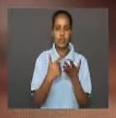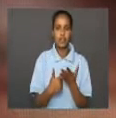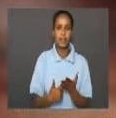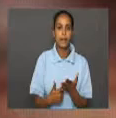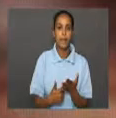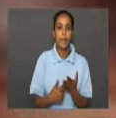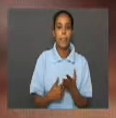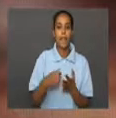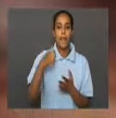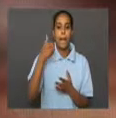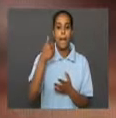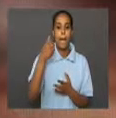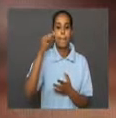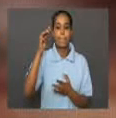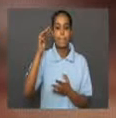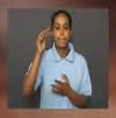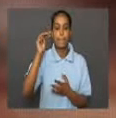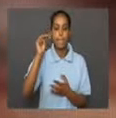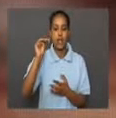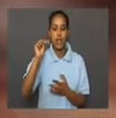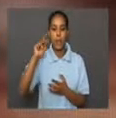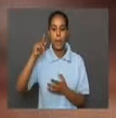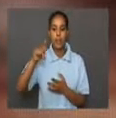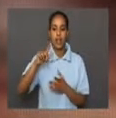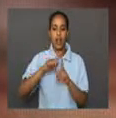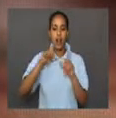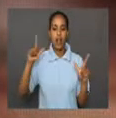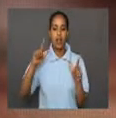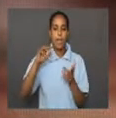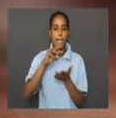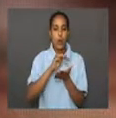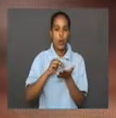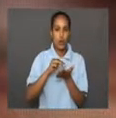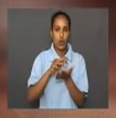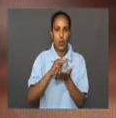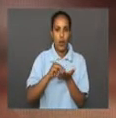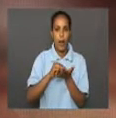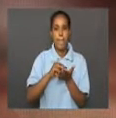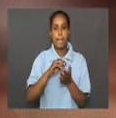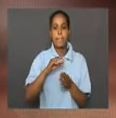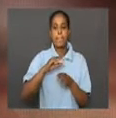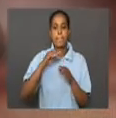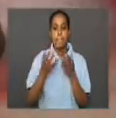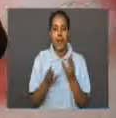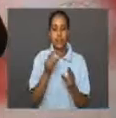this, amylopectin has a much larger molecular mass than amylose.